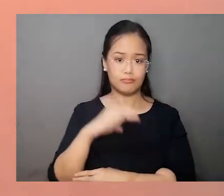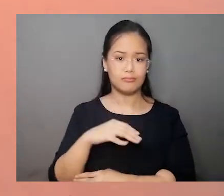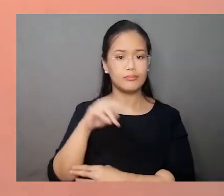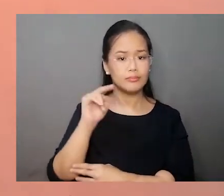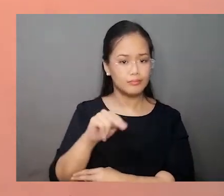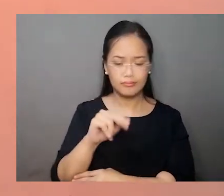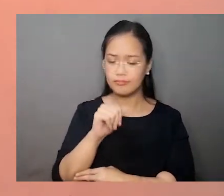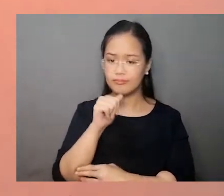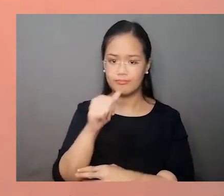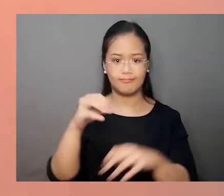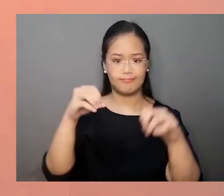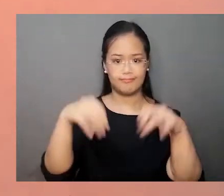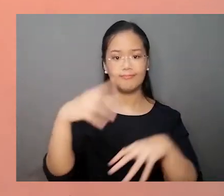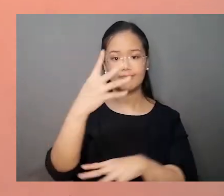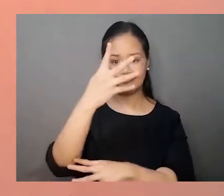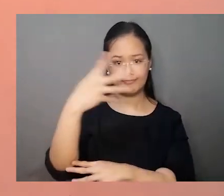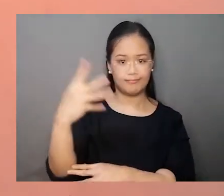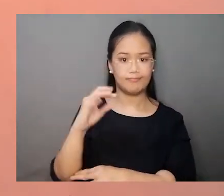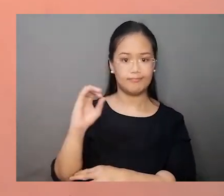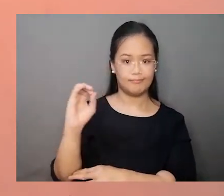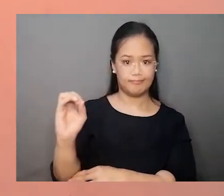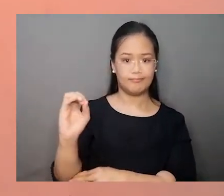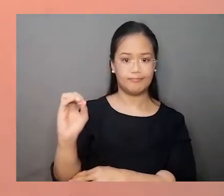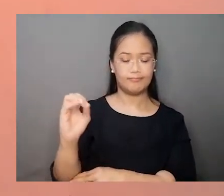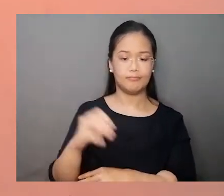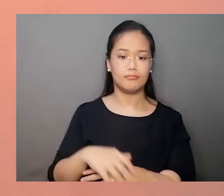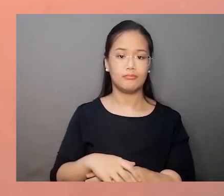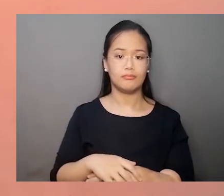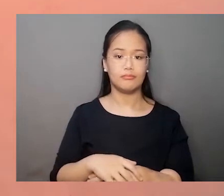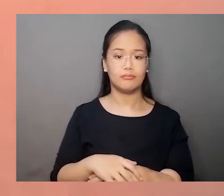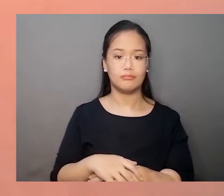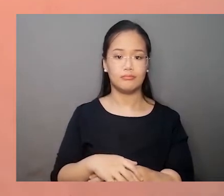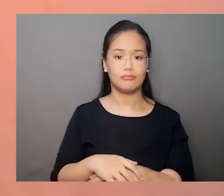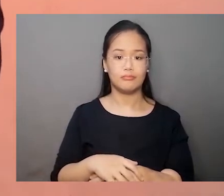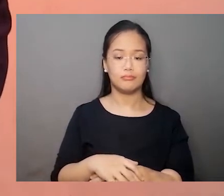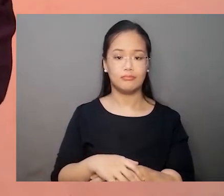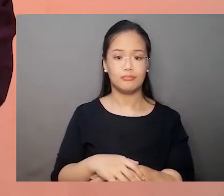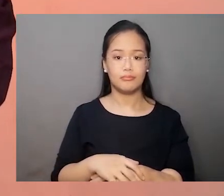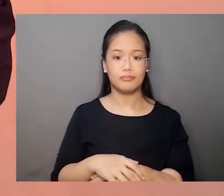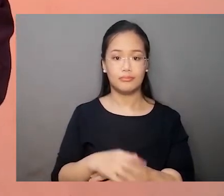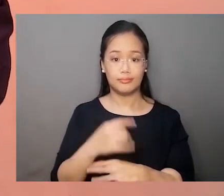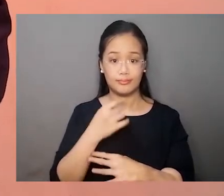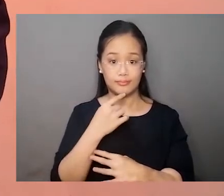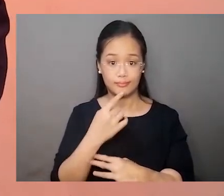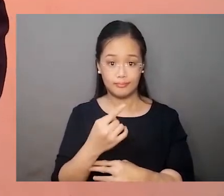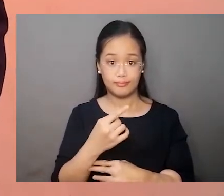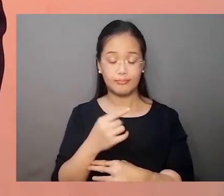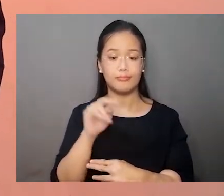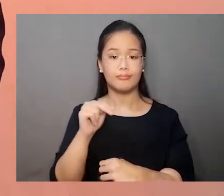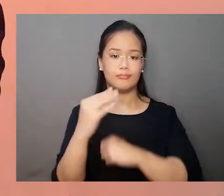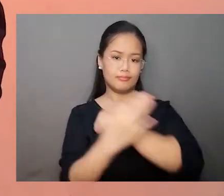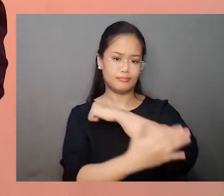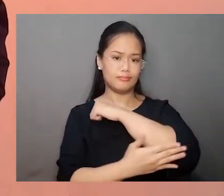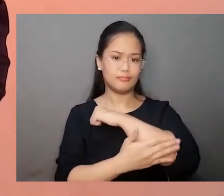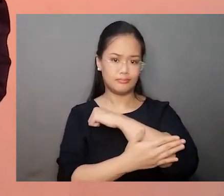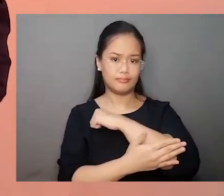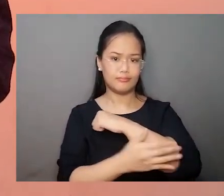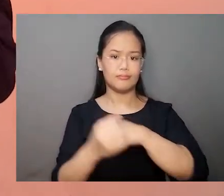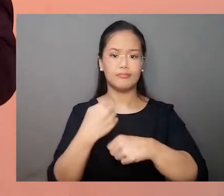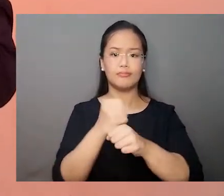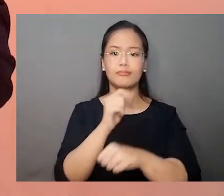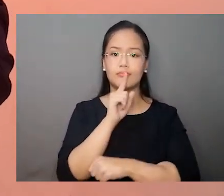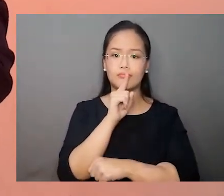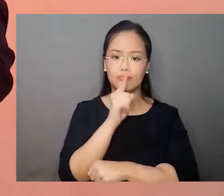her nationality or citizenship. It specifically enjoins states parties to ensure